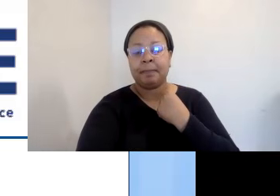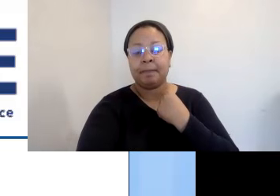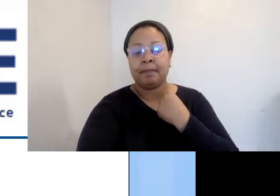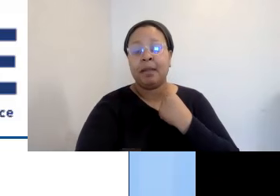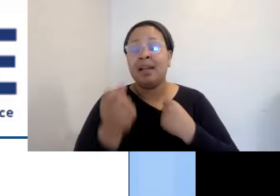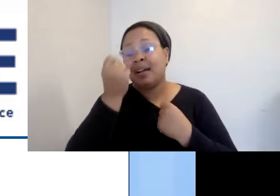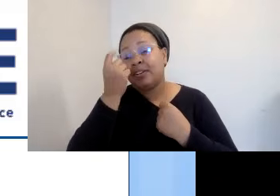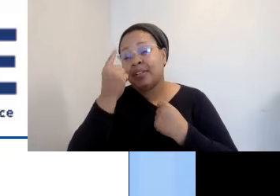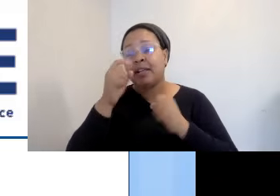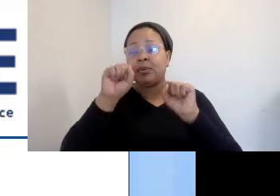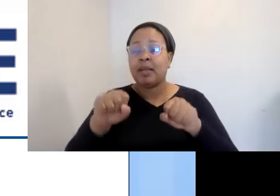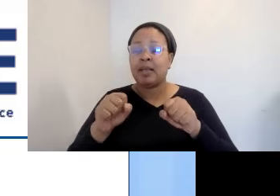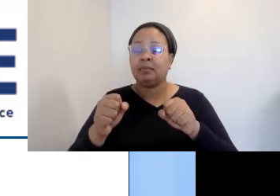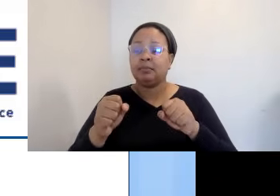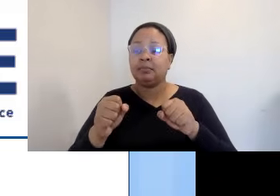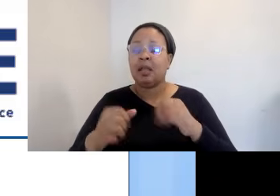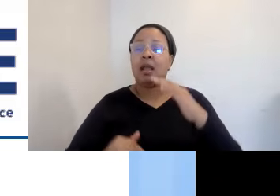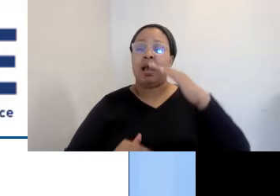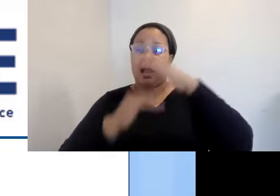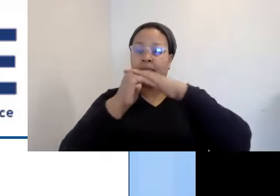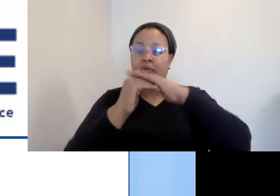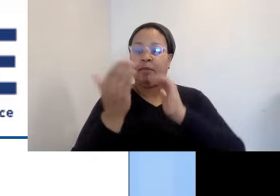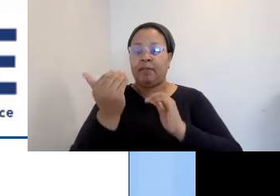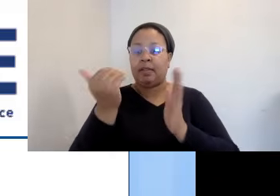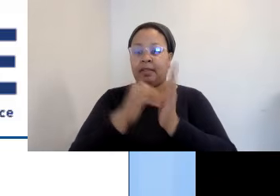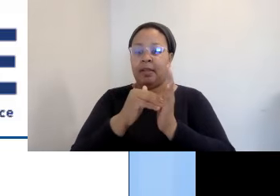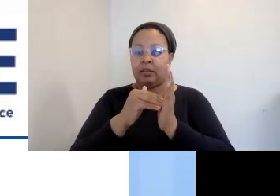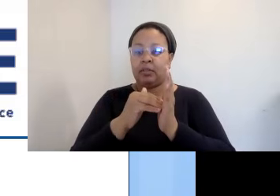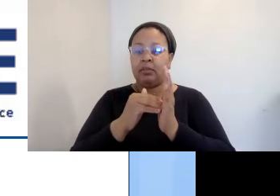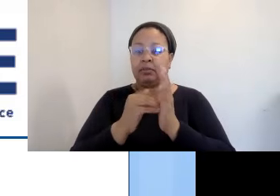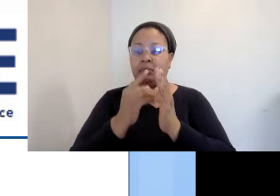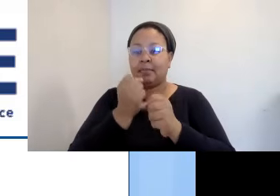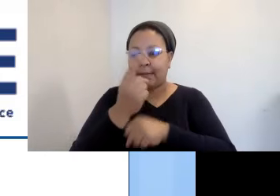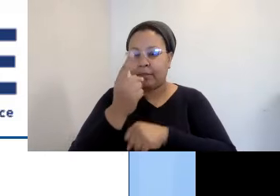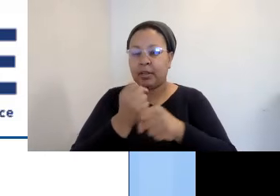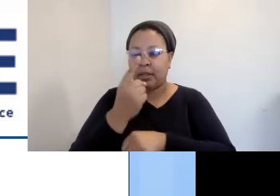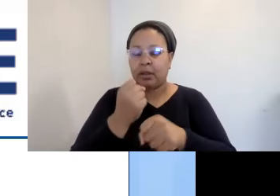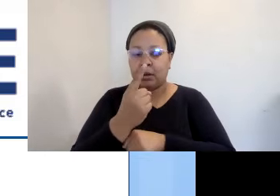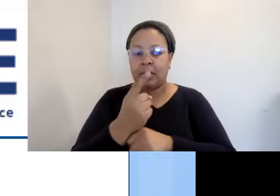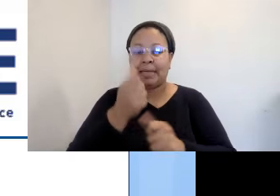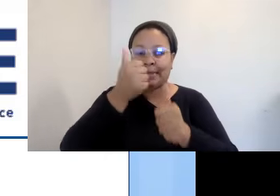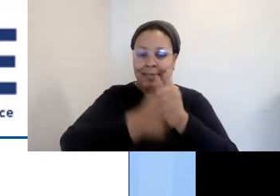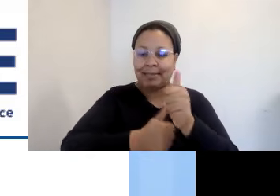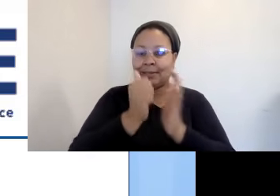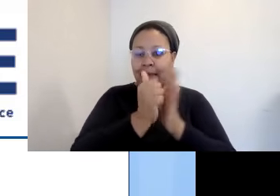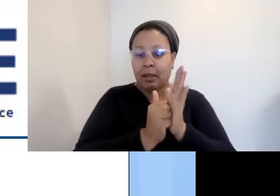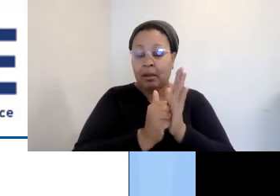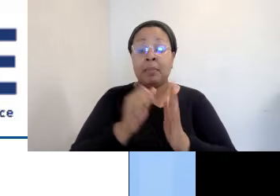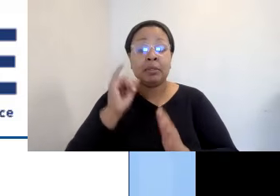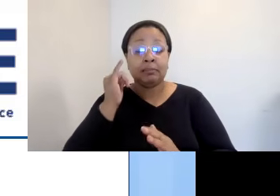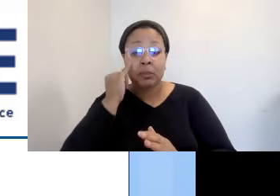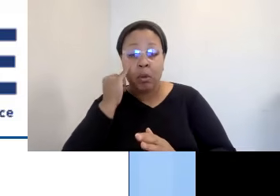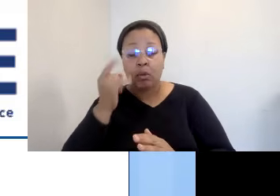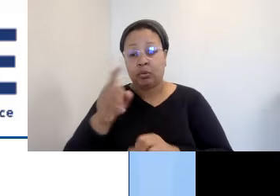up to $15,000 a year in an account. However, if the beneficiary is employed, that individual can